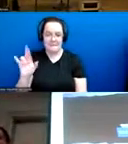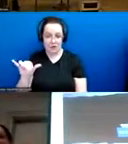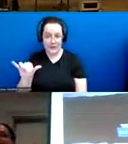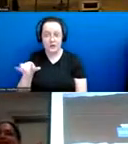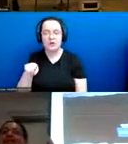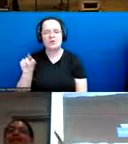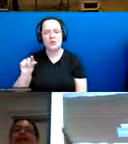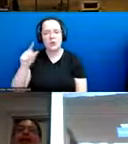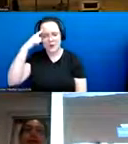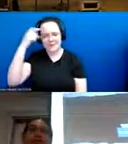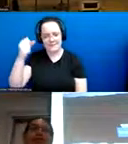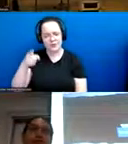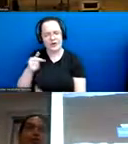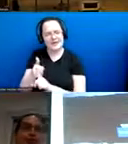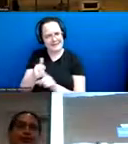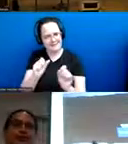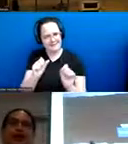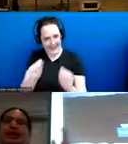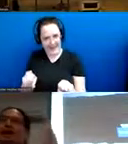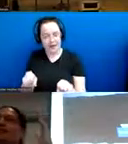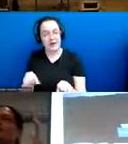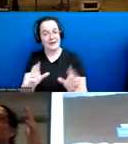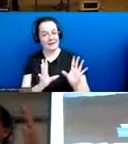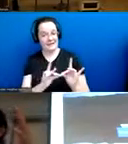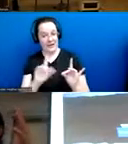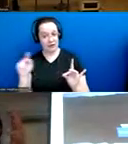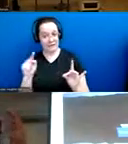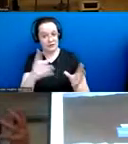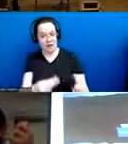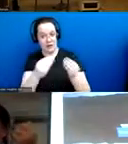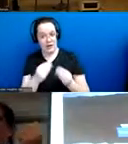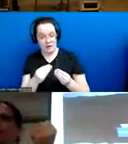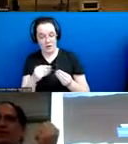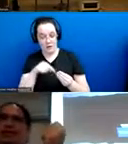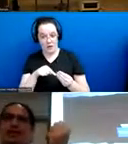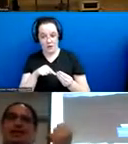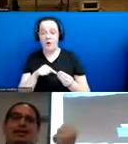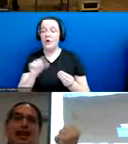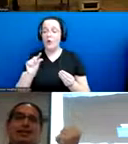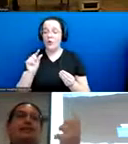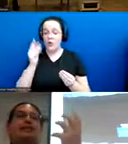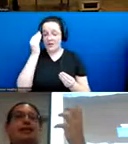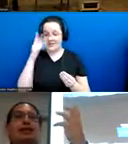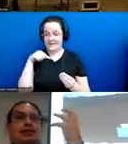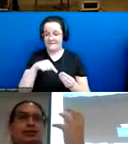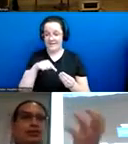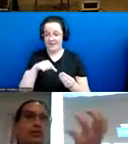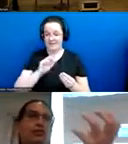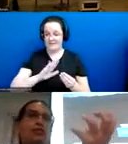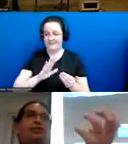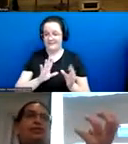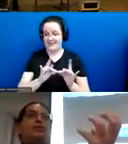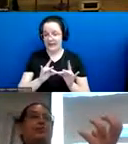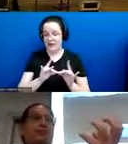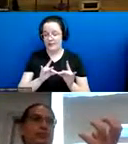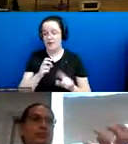capable of taking these entangled photons, and then you transfer the quantum information, in this case, the entanglement, into some